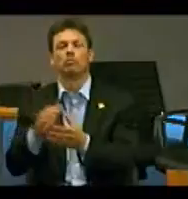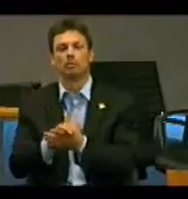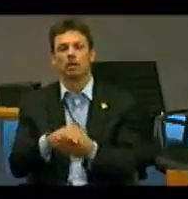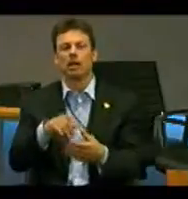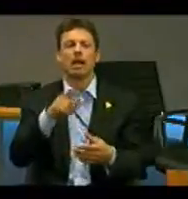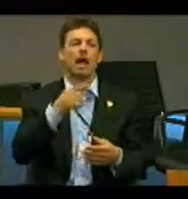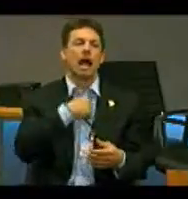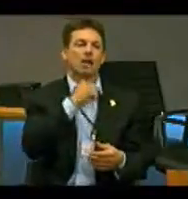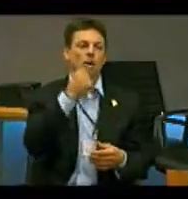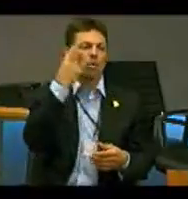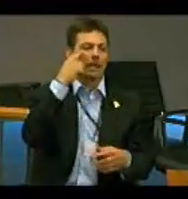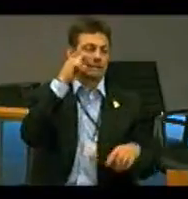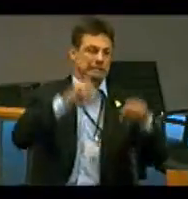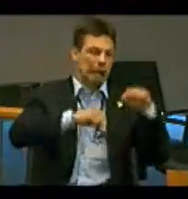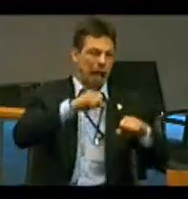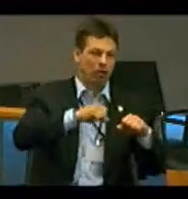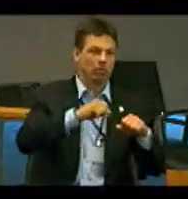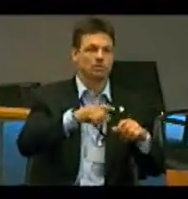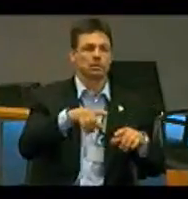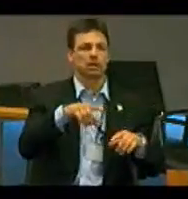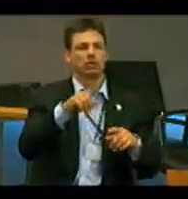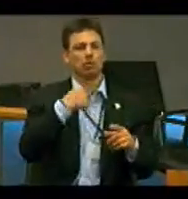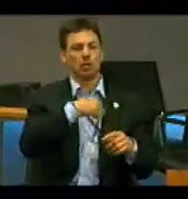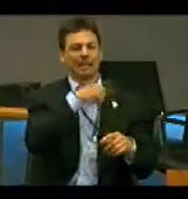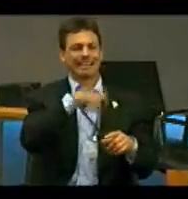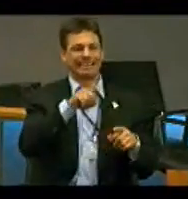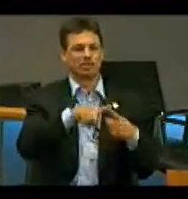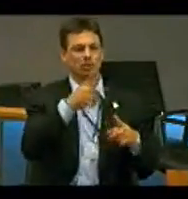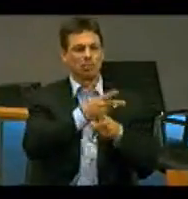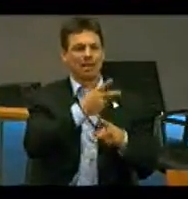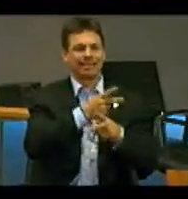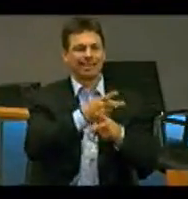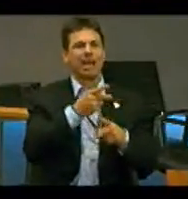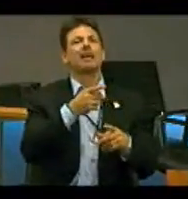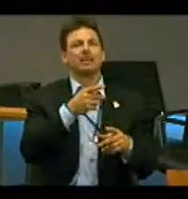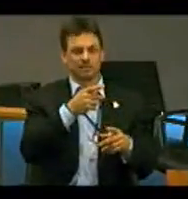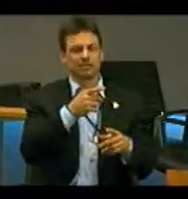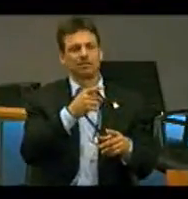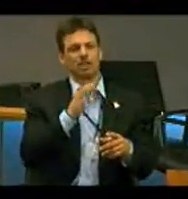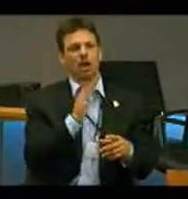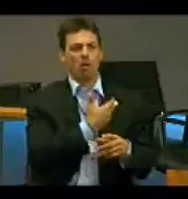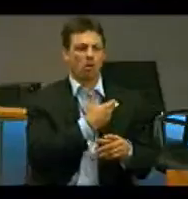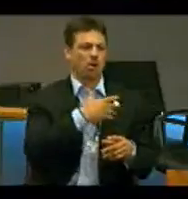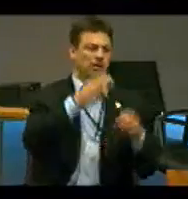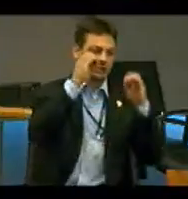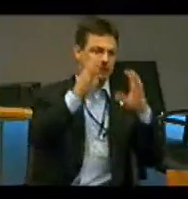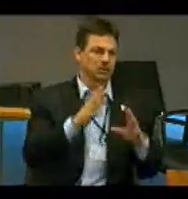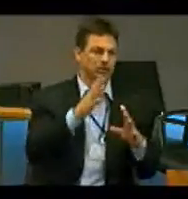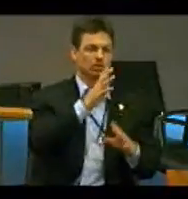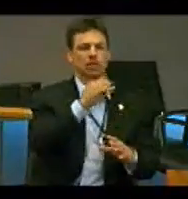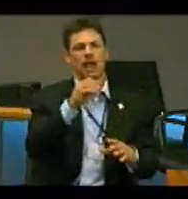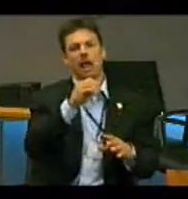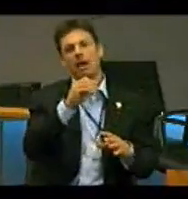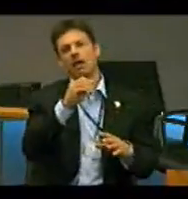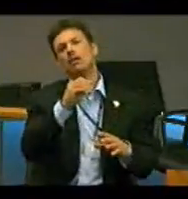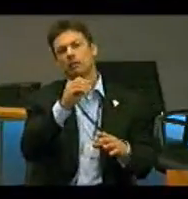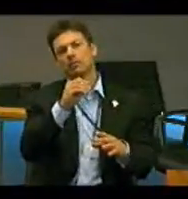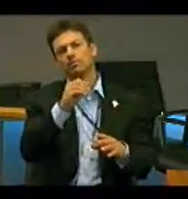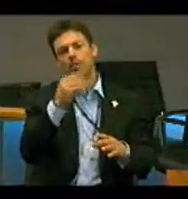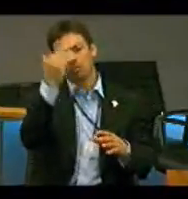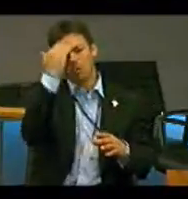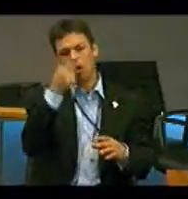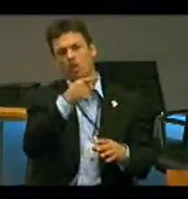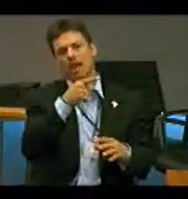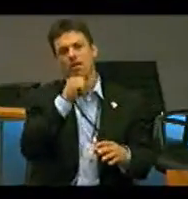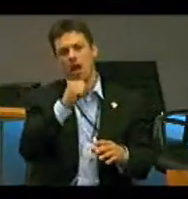decisions necessary to maintain order in the classroom are best left to teachers and principals. No, they are not perfect, but they